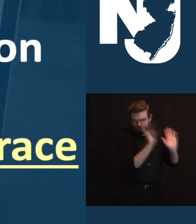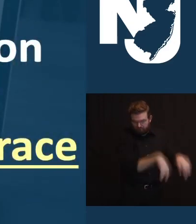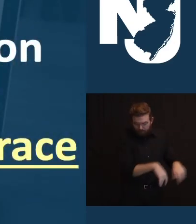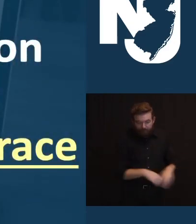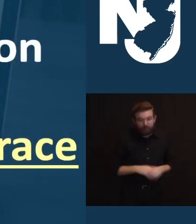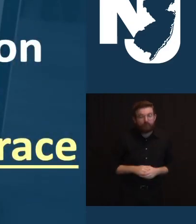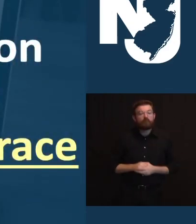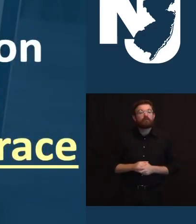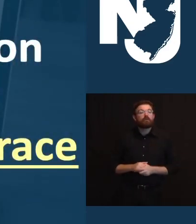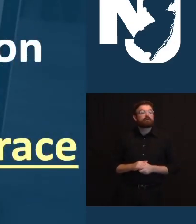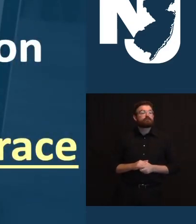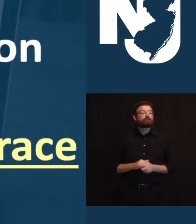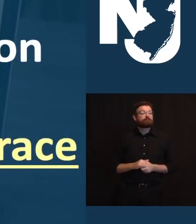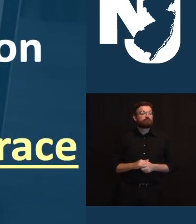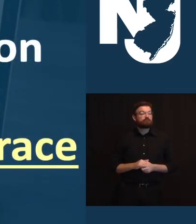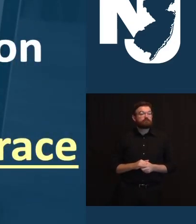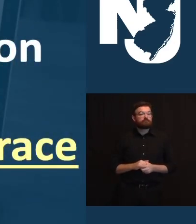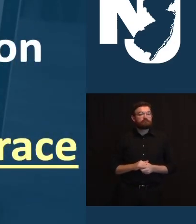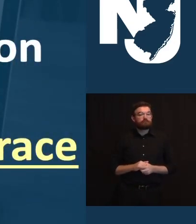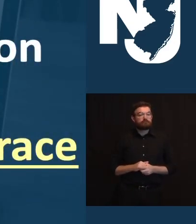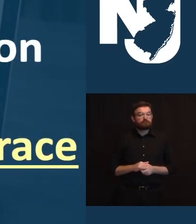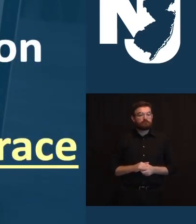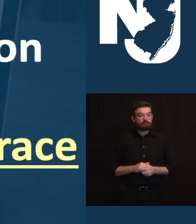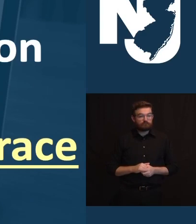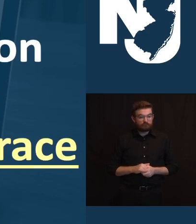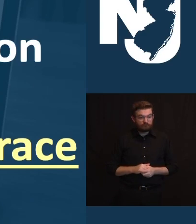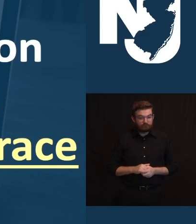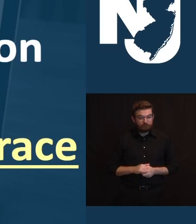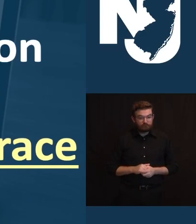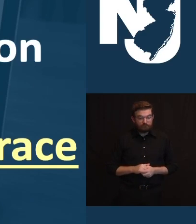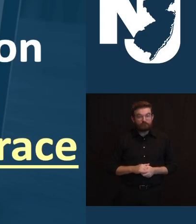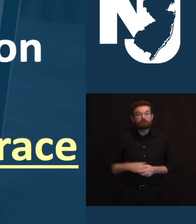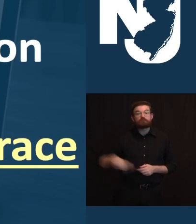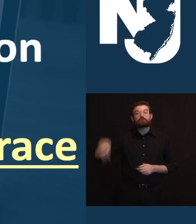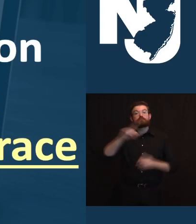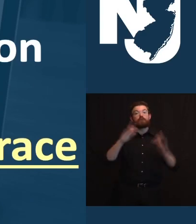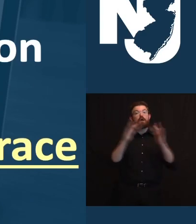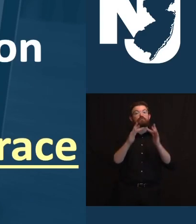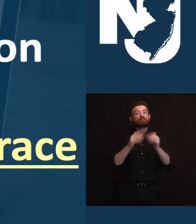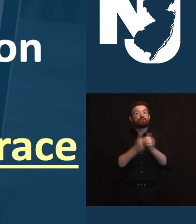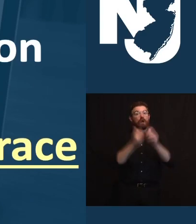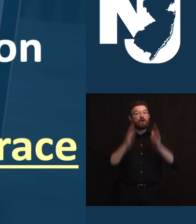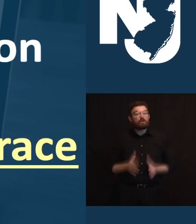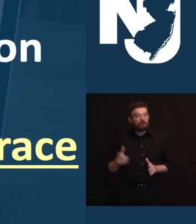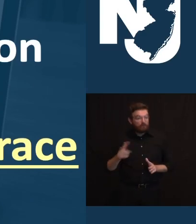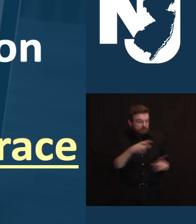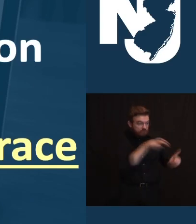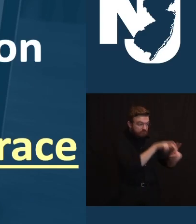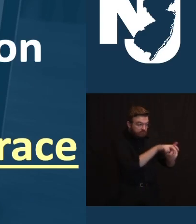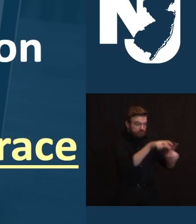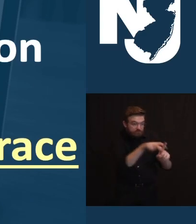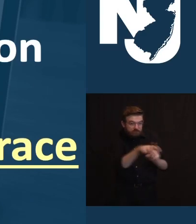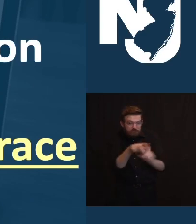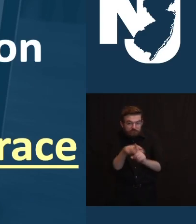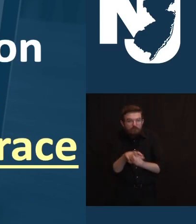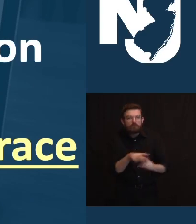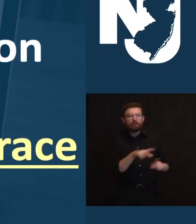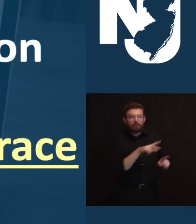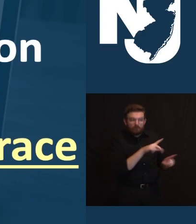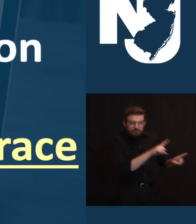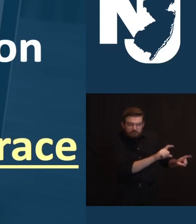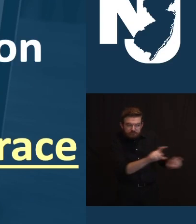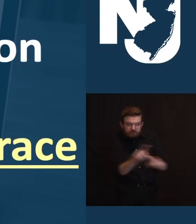asking are straightforward. They ask whether the individual who has been exposed has a safe place within their own household in